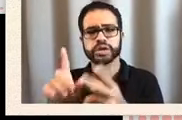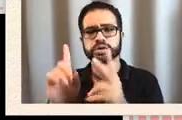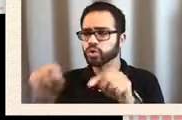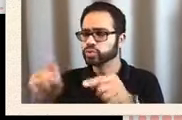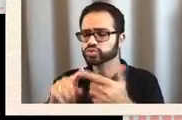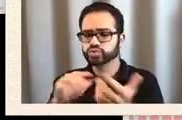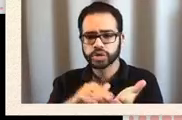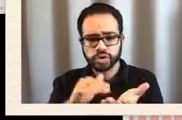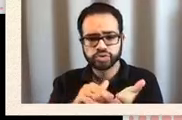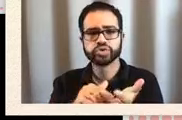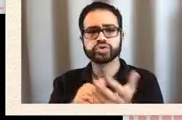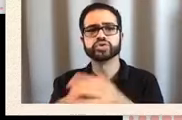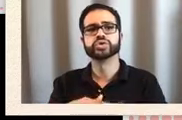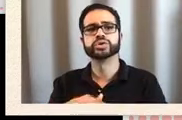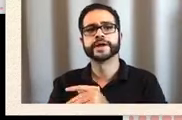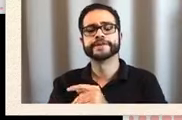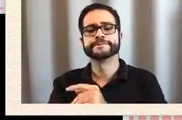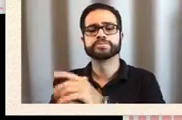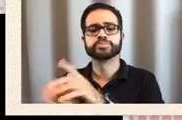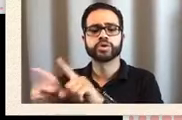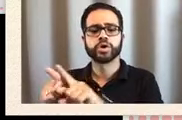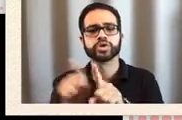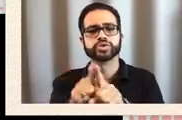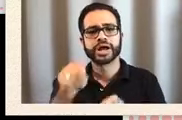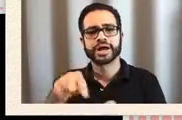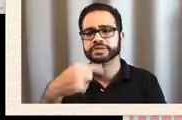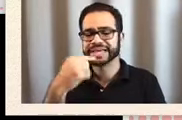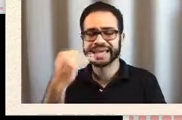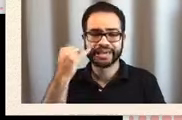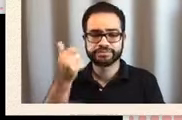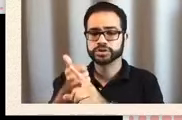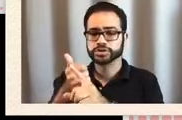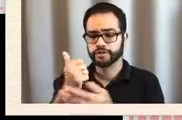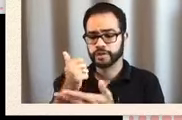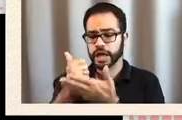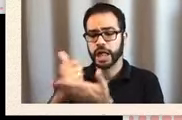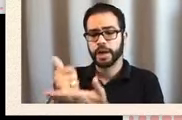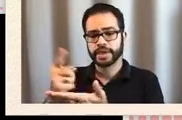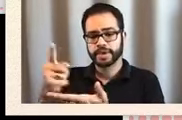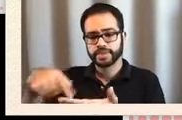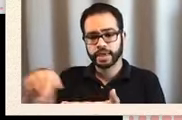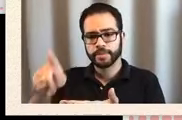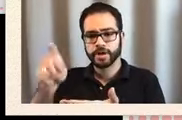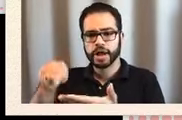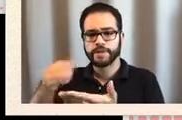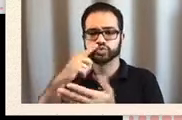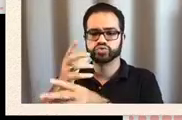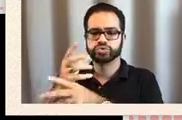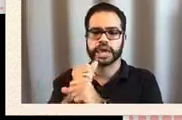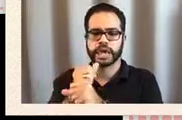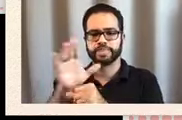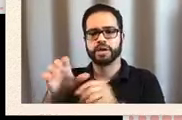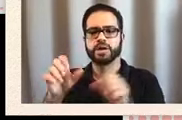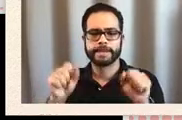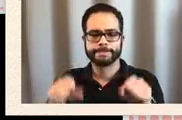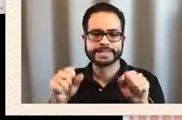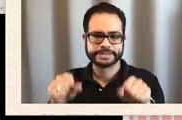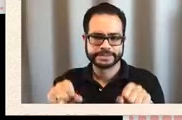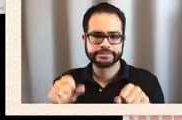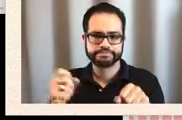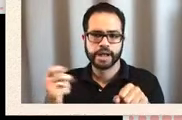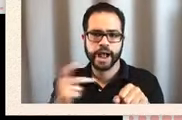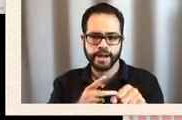also have to say if you're helping them to regain their capacity. And this is really good. We want the courts to look